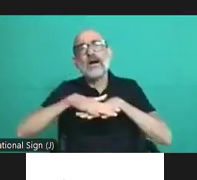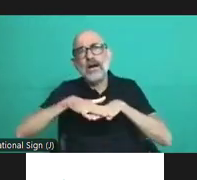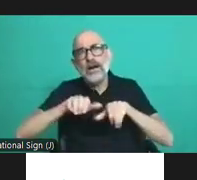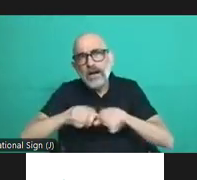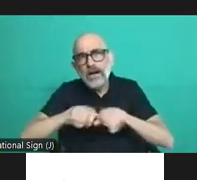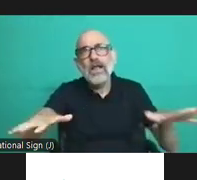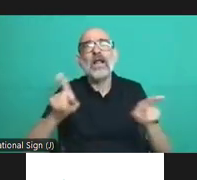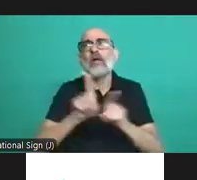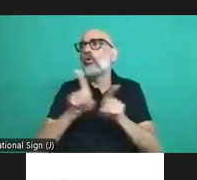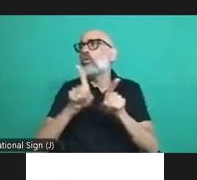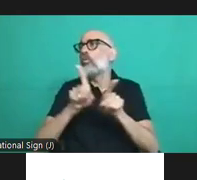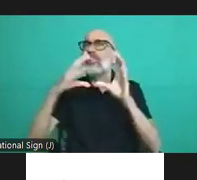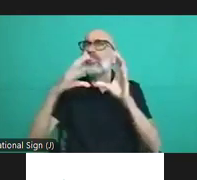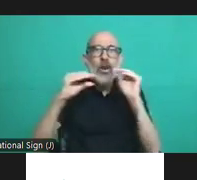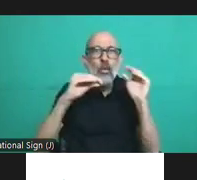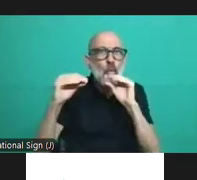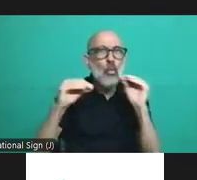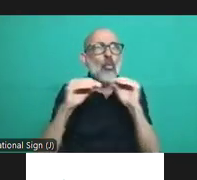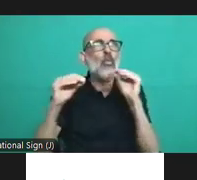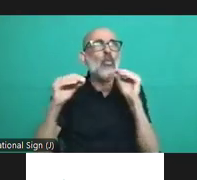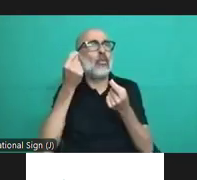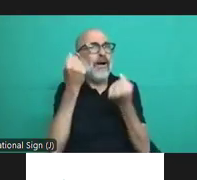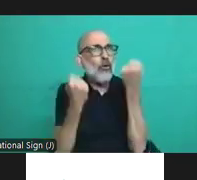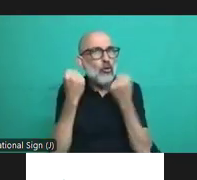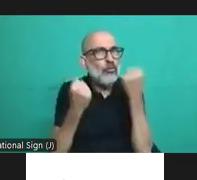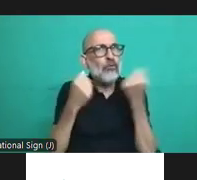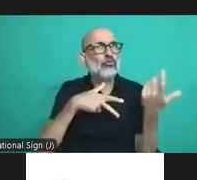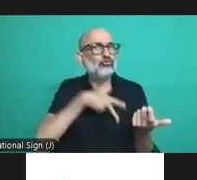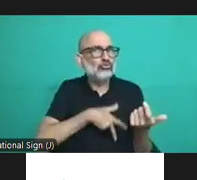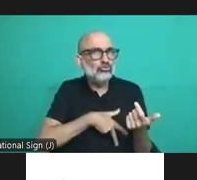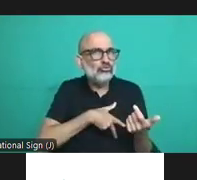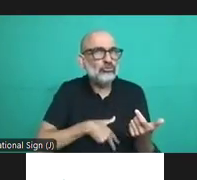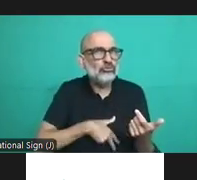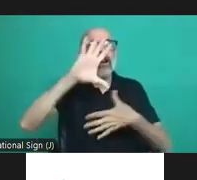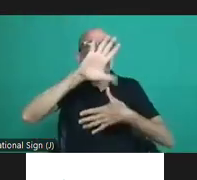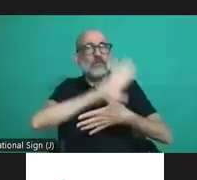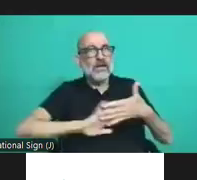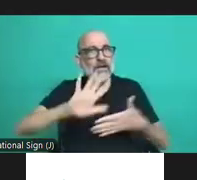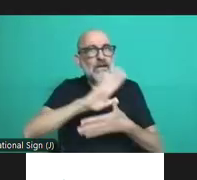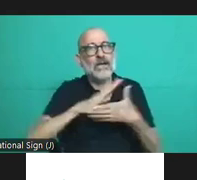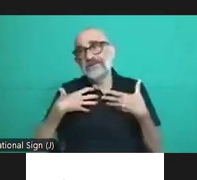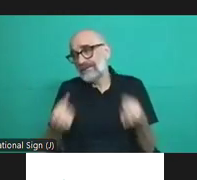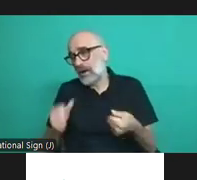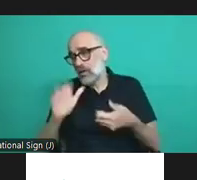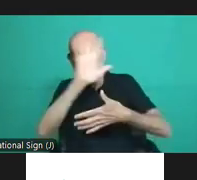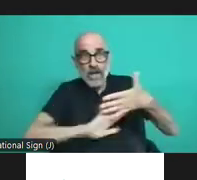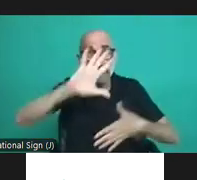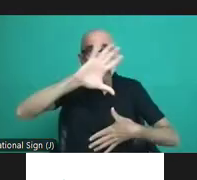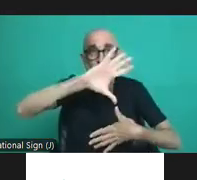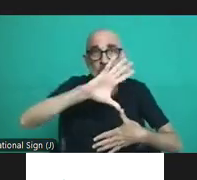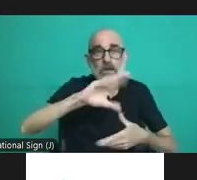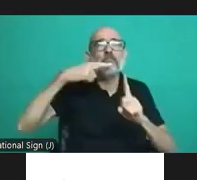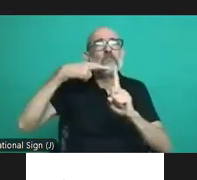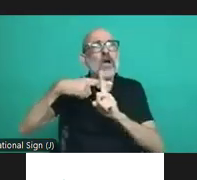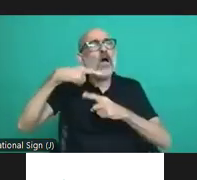to continue your support the strategy for strengthening the essential public health function to accelerate